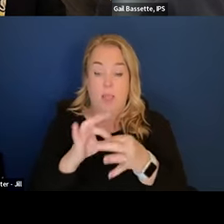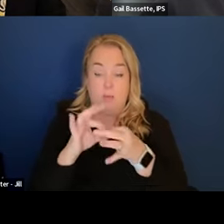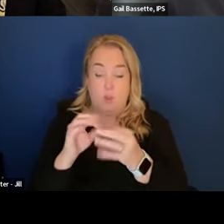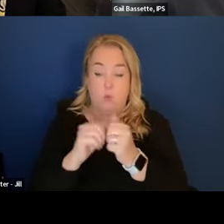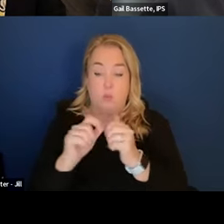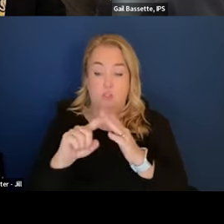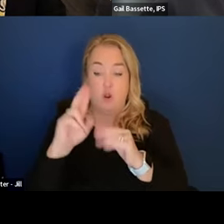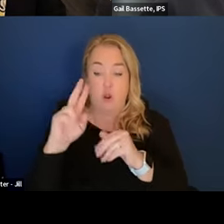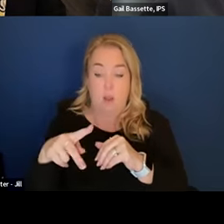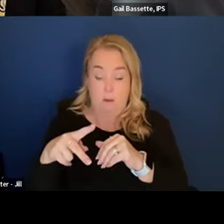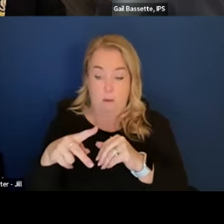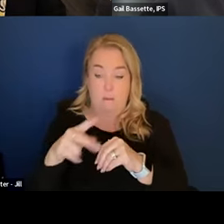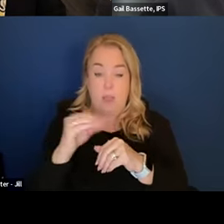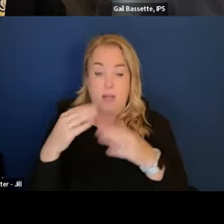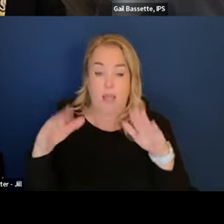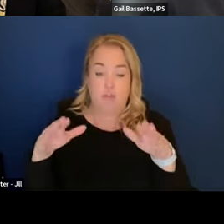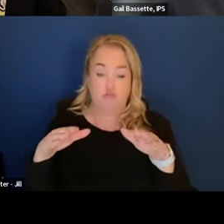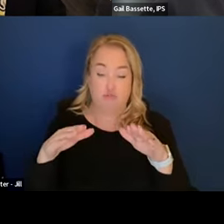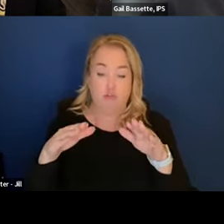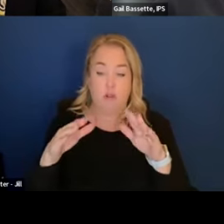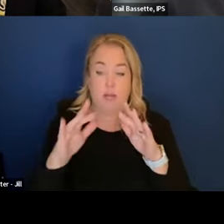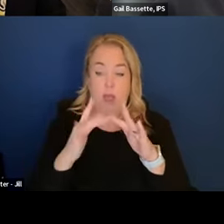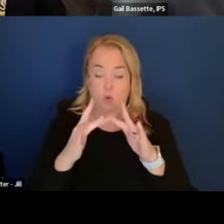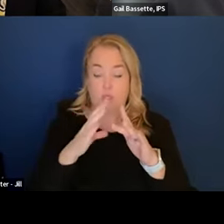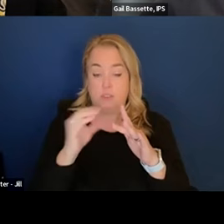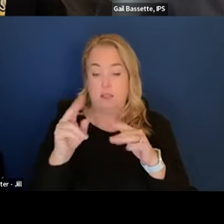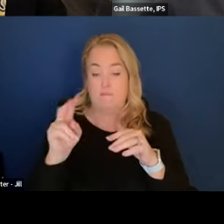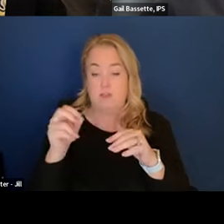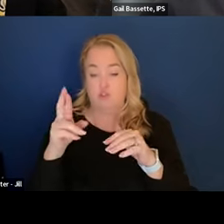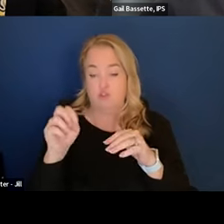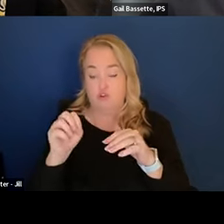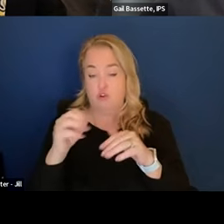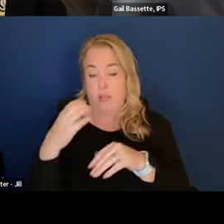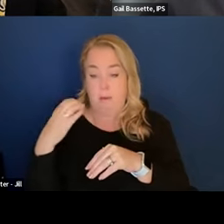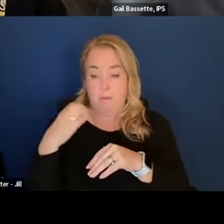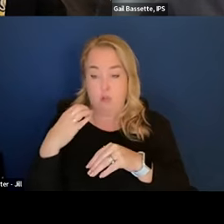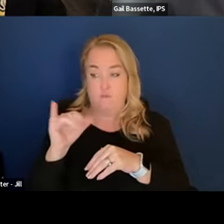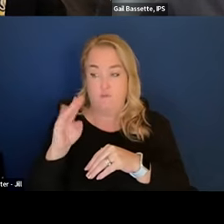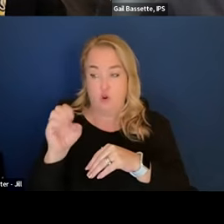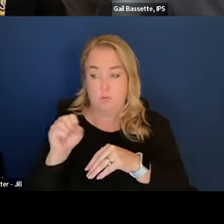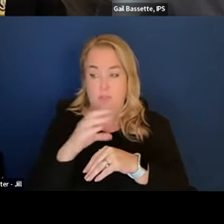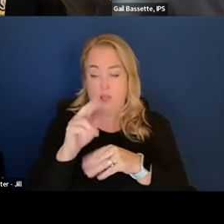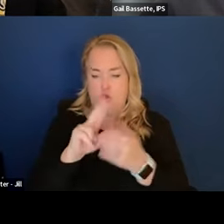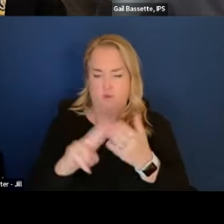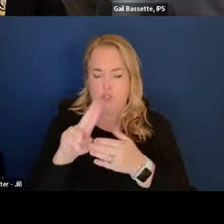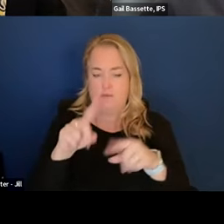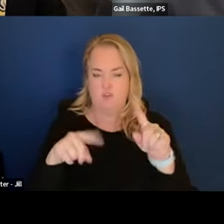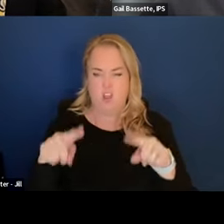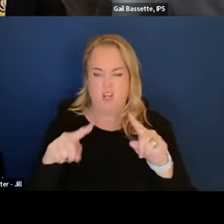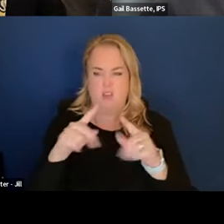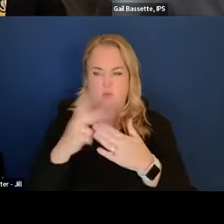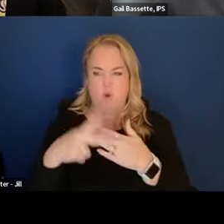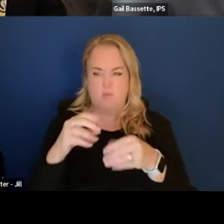startup accelerators, angel networks, venture capital firms, universities, and a variety of programs within the